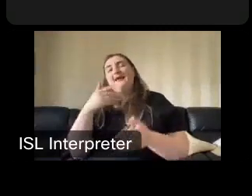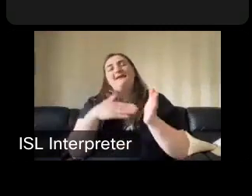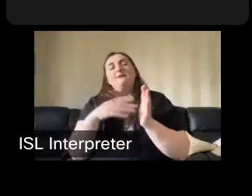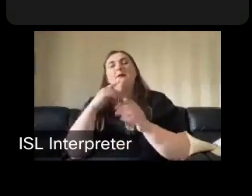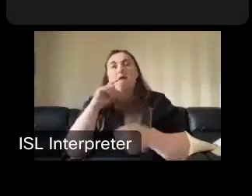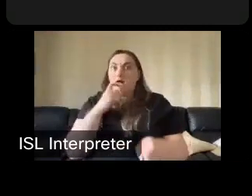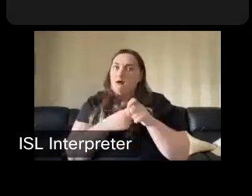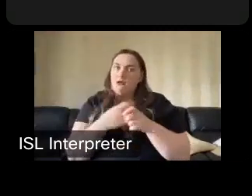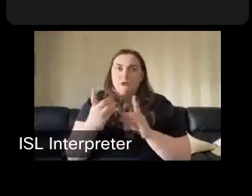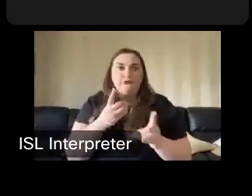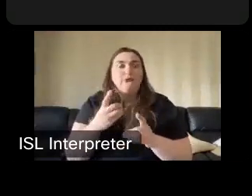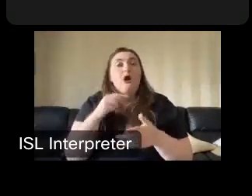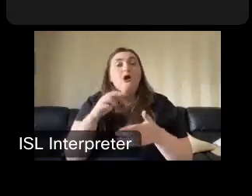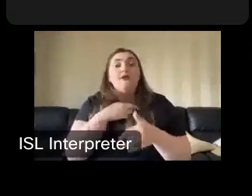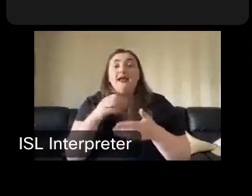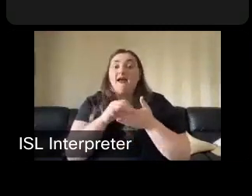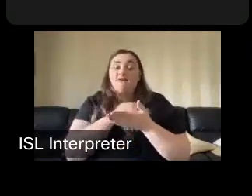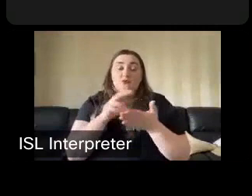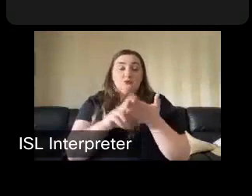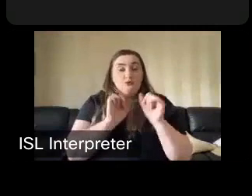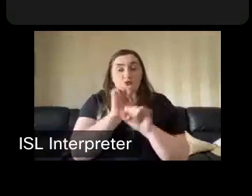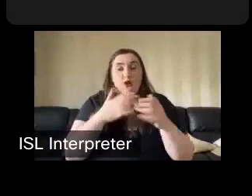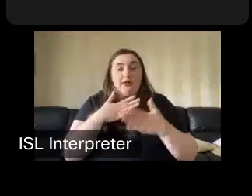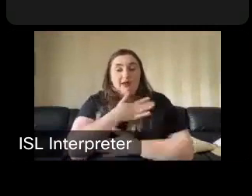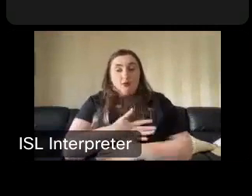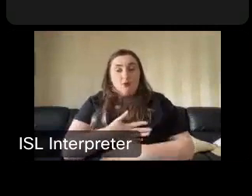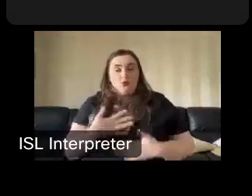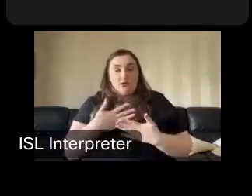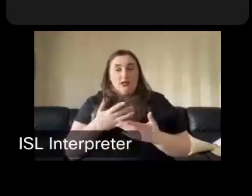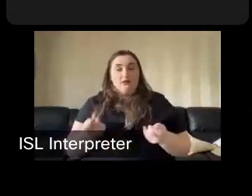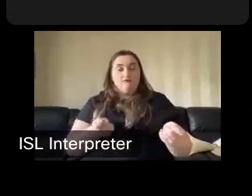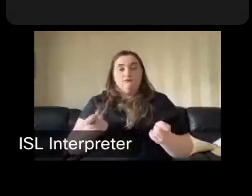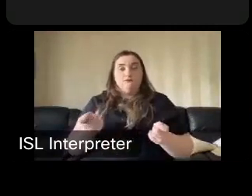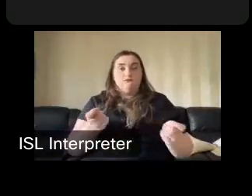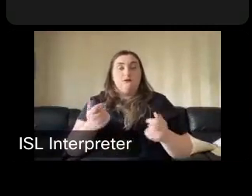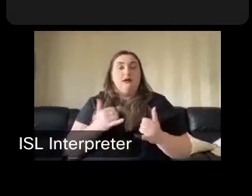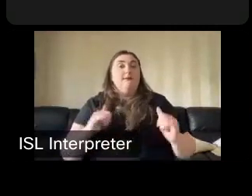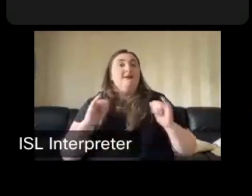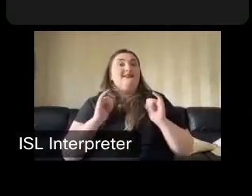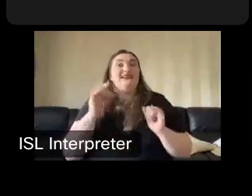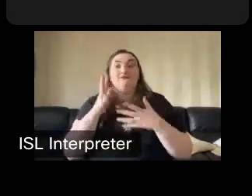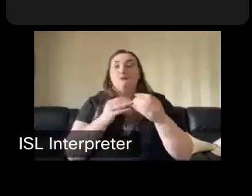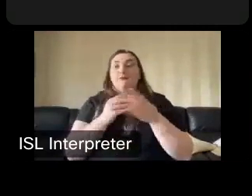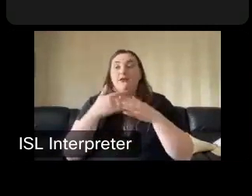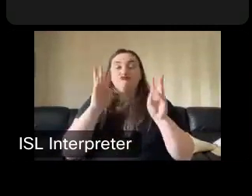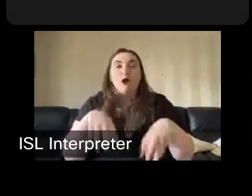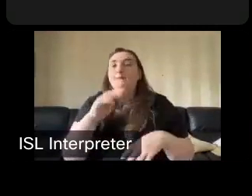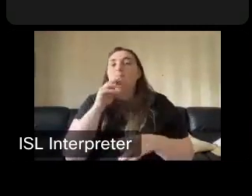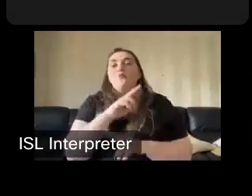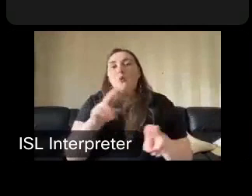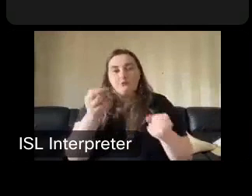employ your emotional regulation abilities when something goes wrong so that you don't lose the